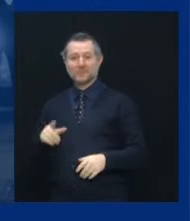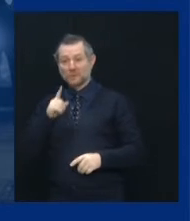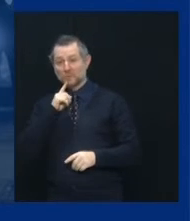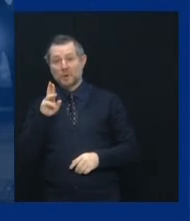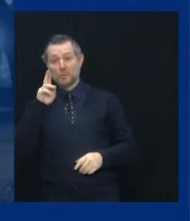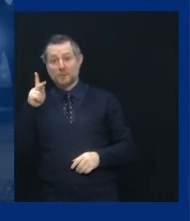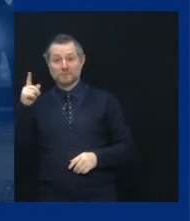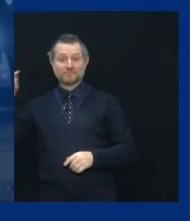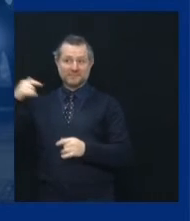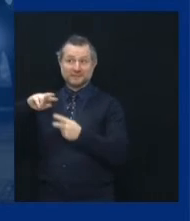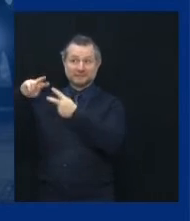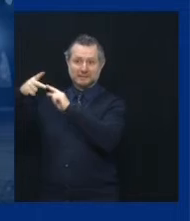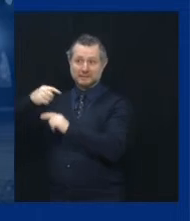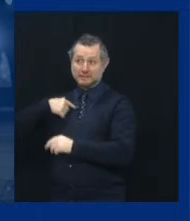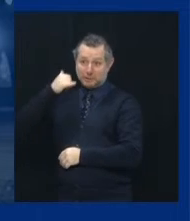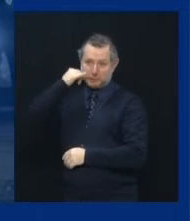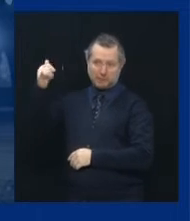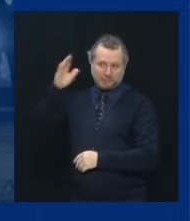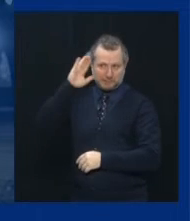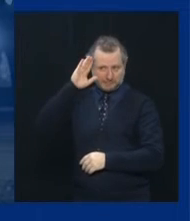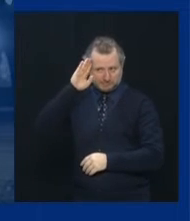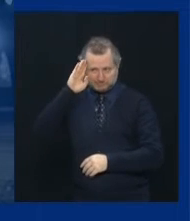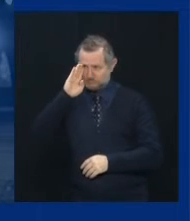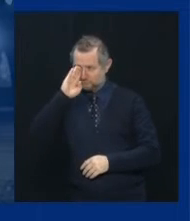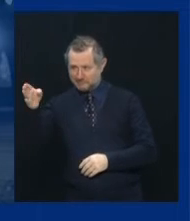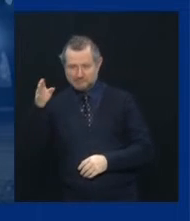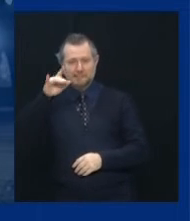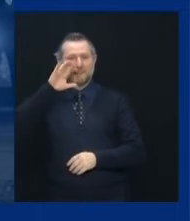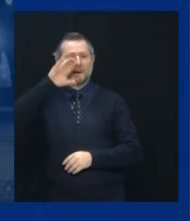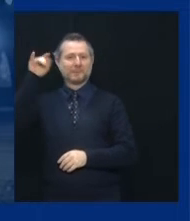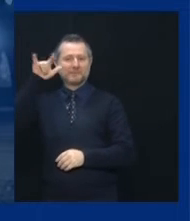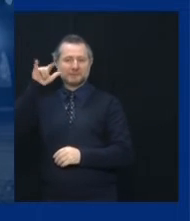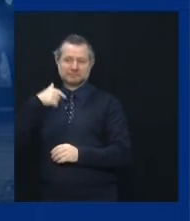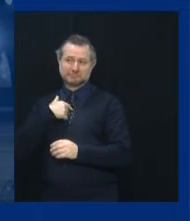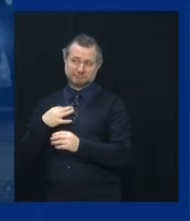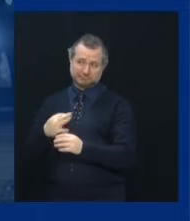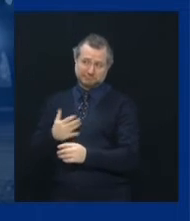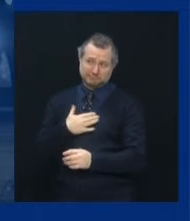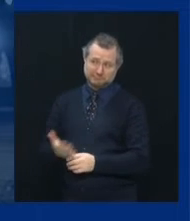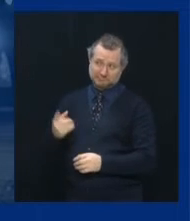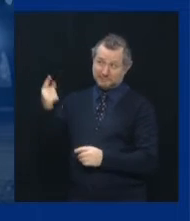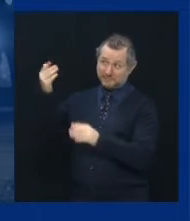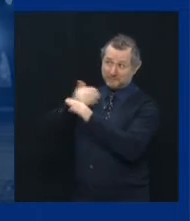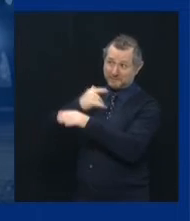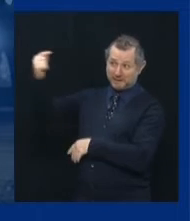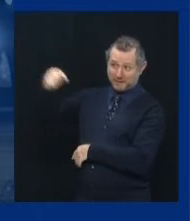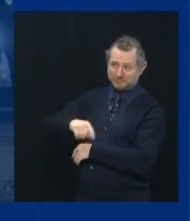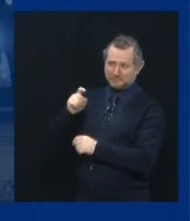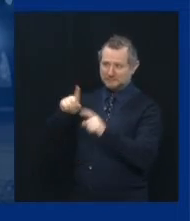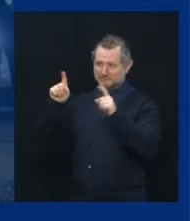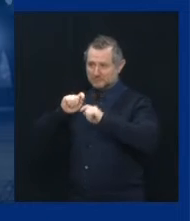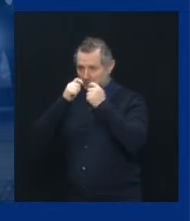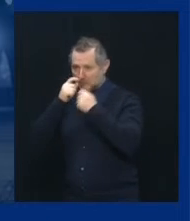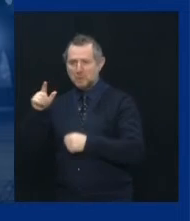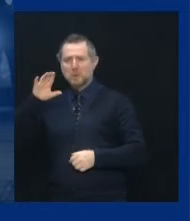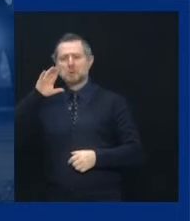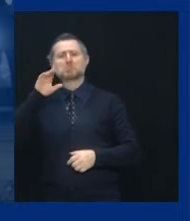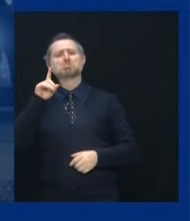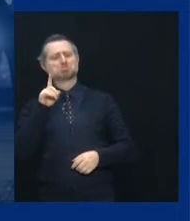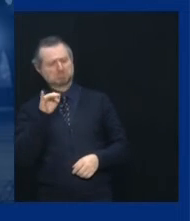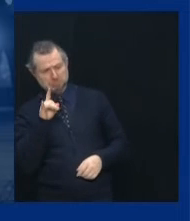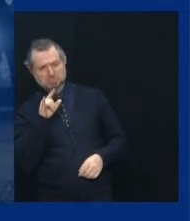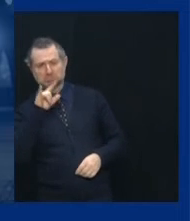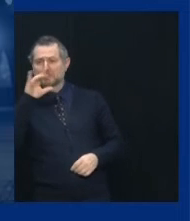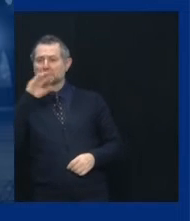airlines myself and asked them to voluntarily agree, and they did. But the gateway, the entrance,